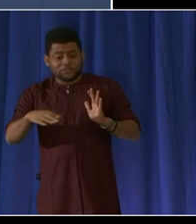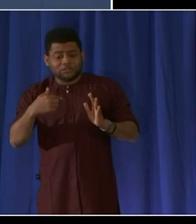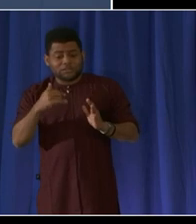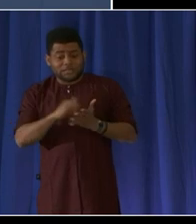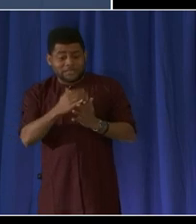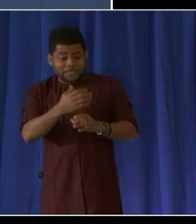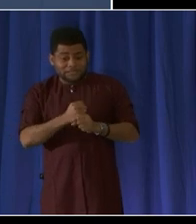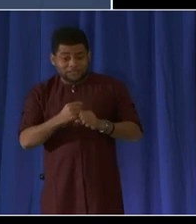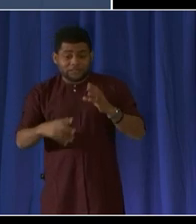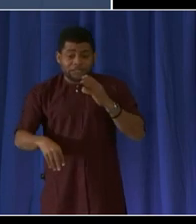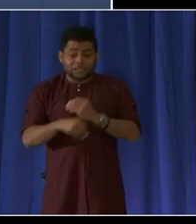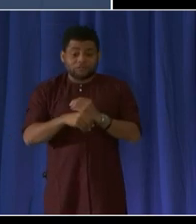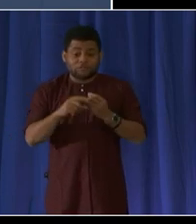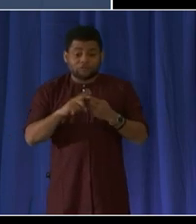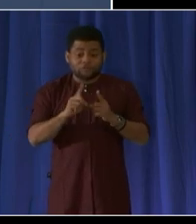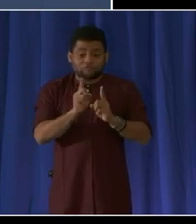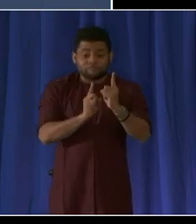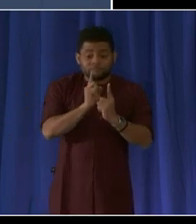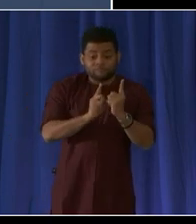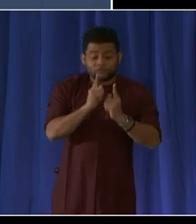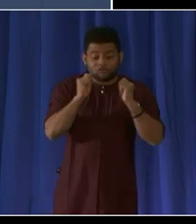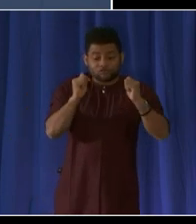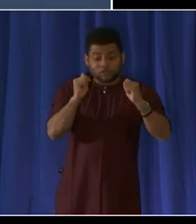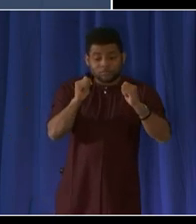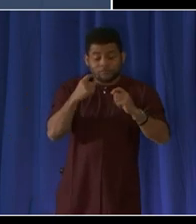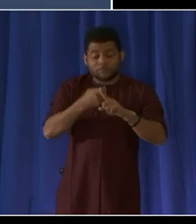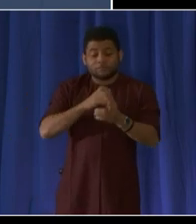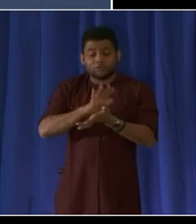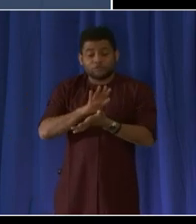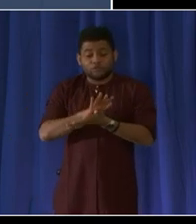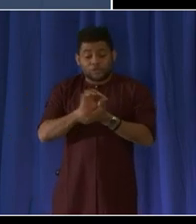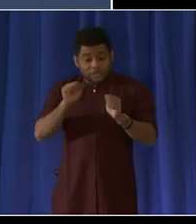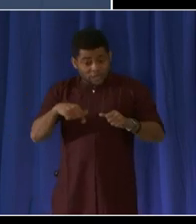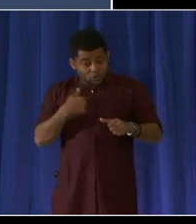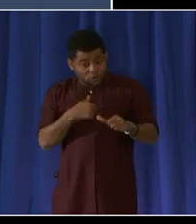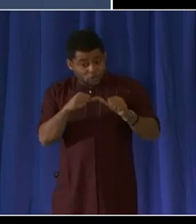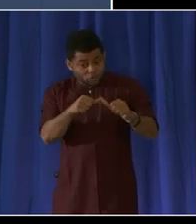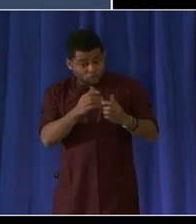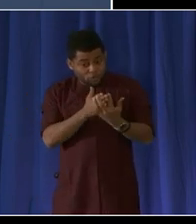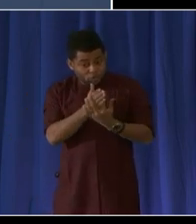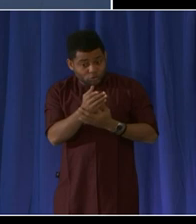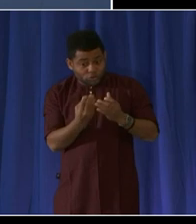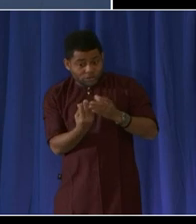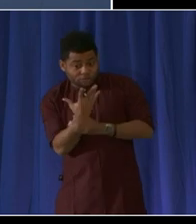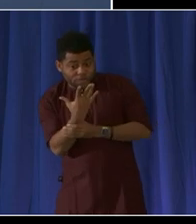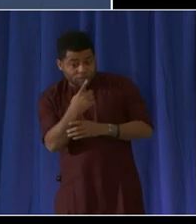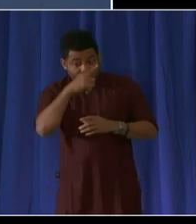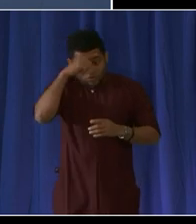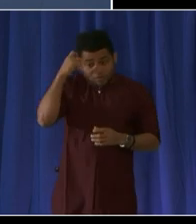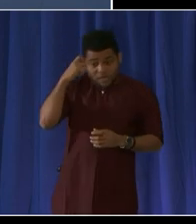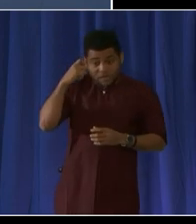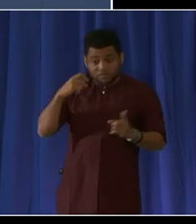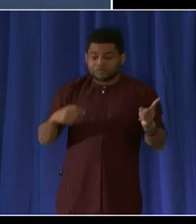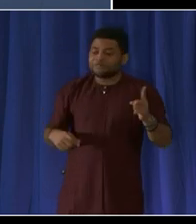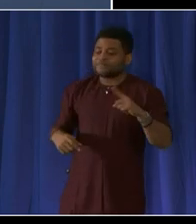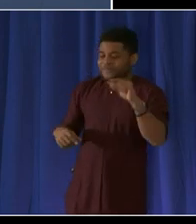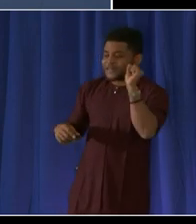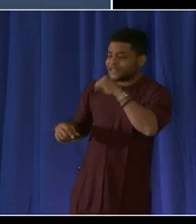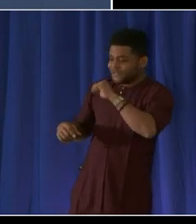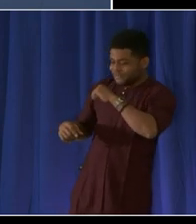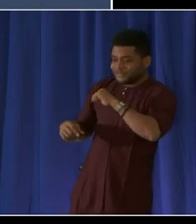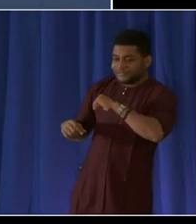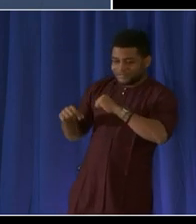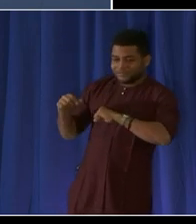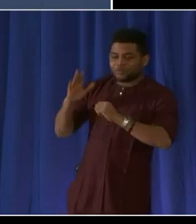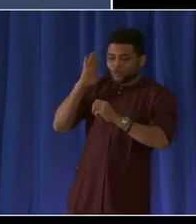extra tutoring at school. Are there any plans to continue this through the spring and even summer? Yes, we